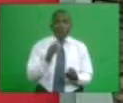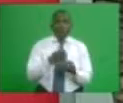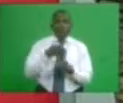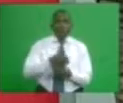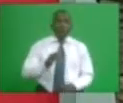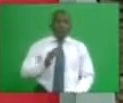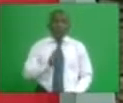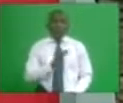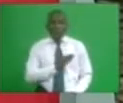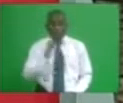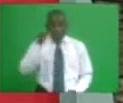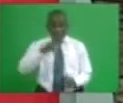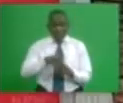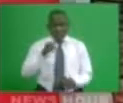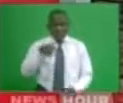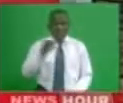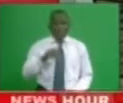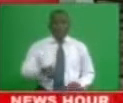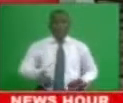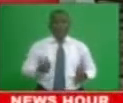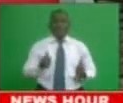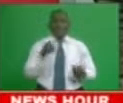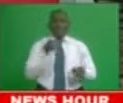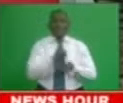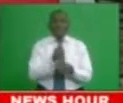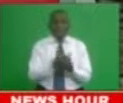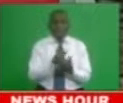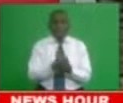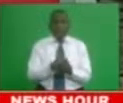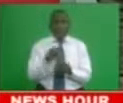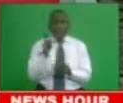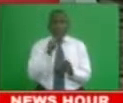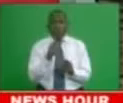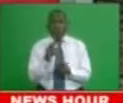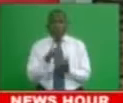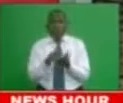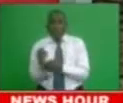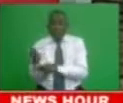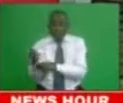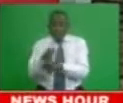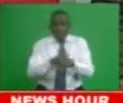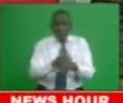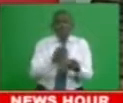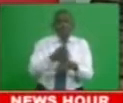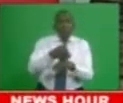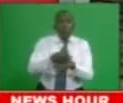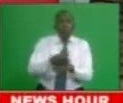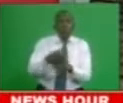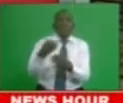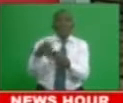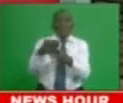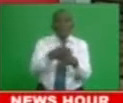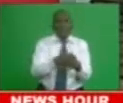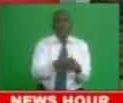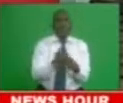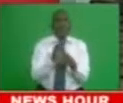Dr. Michael Oponi, has denied allegations that the mass spraying exercise and cocoa fertilizer distribution are